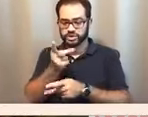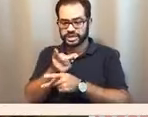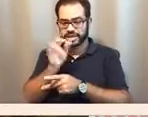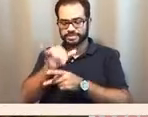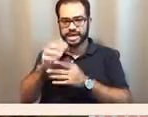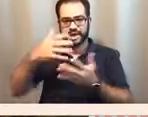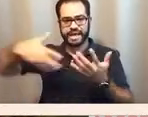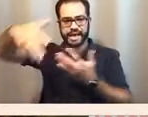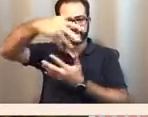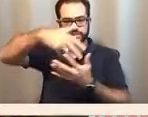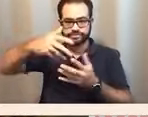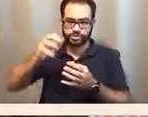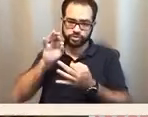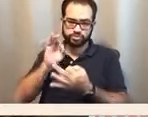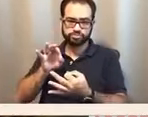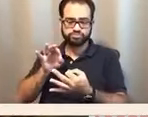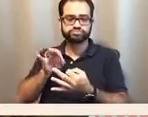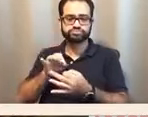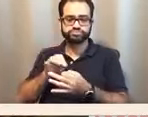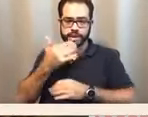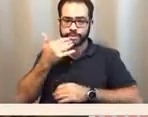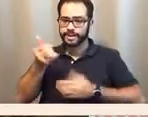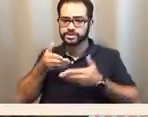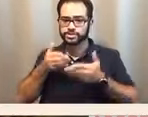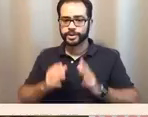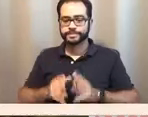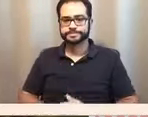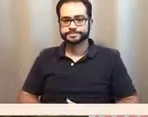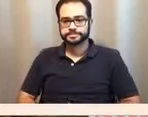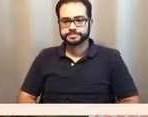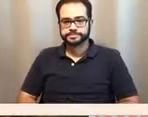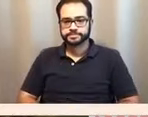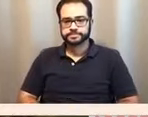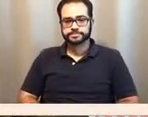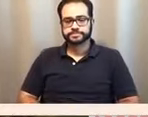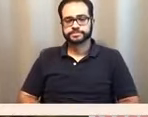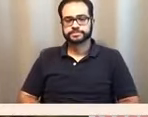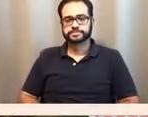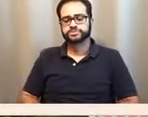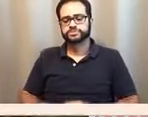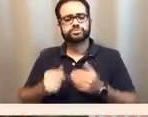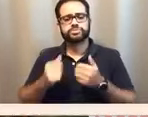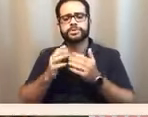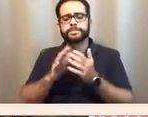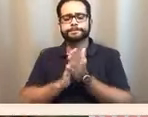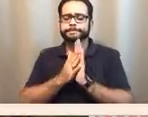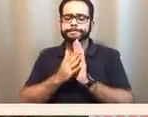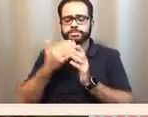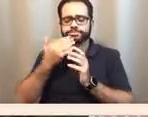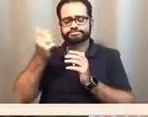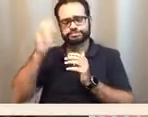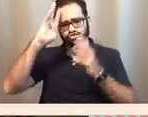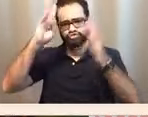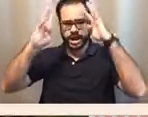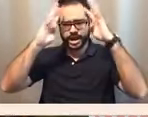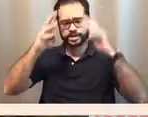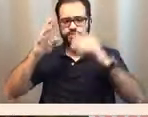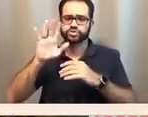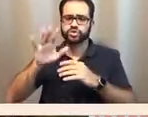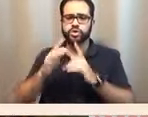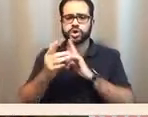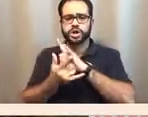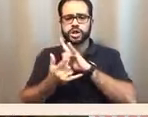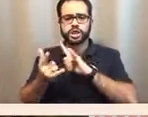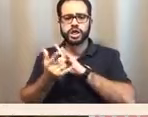the best way. So I say this, be creative so that your love will always be